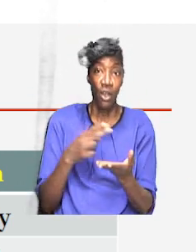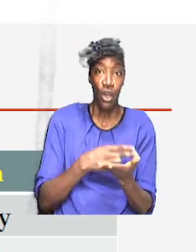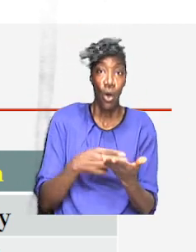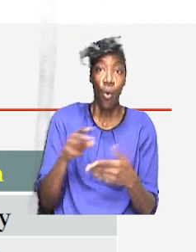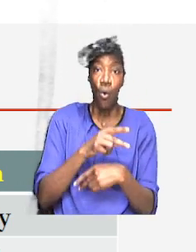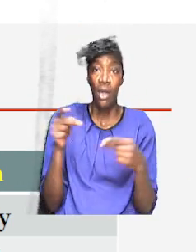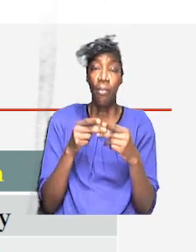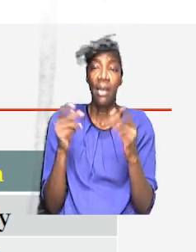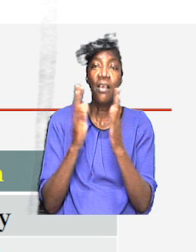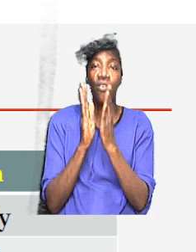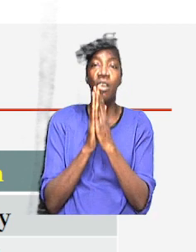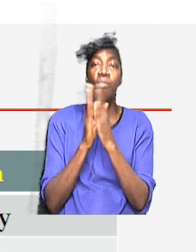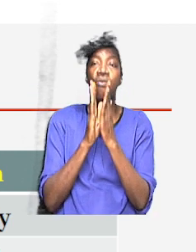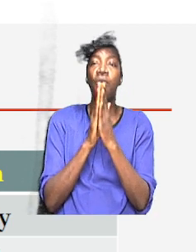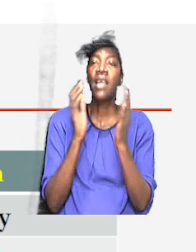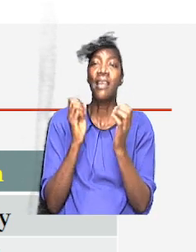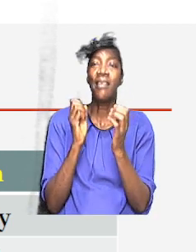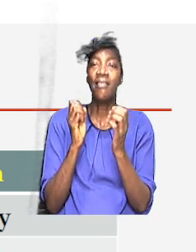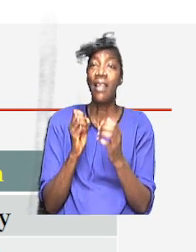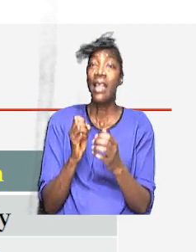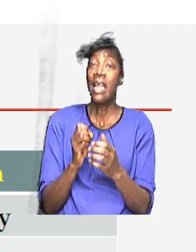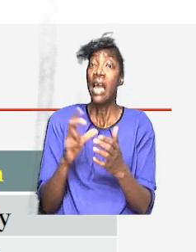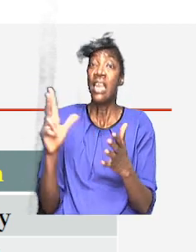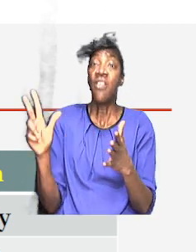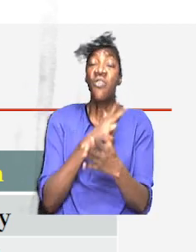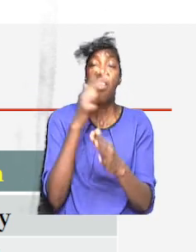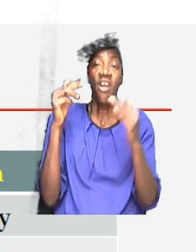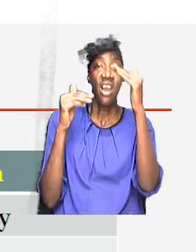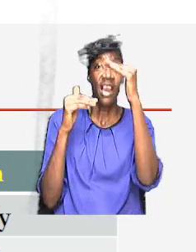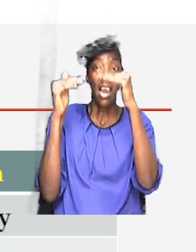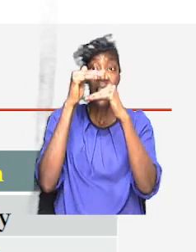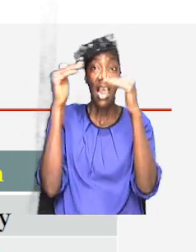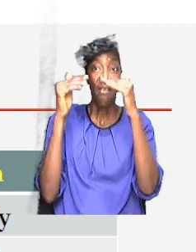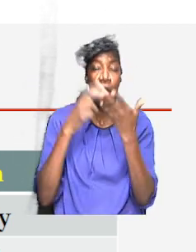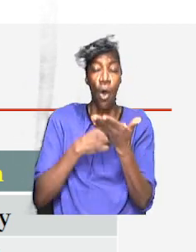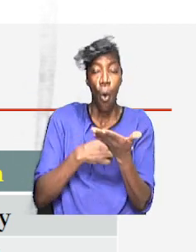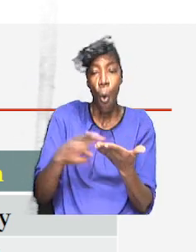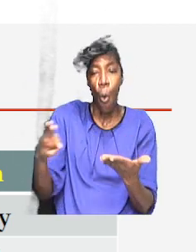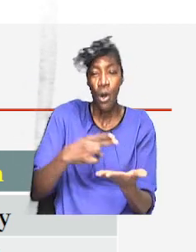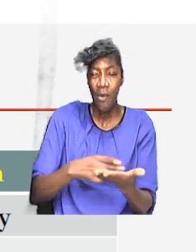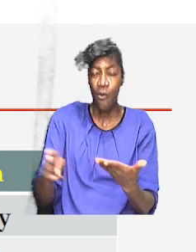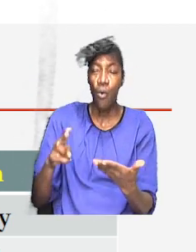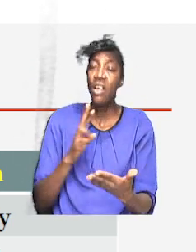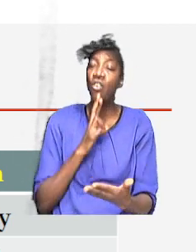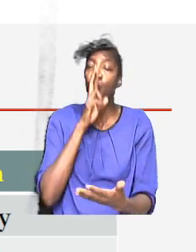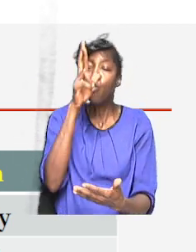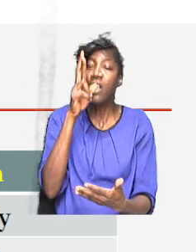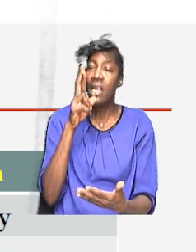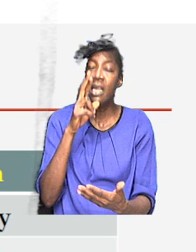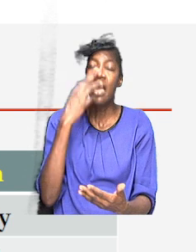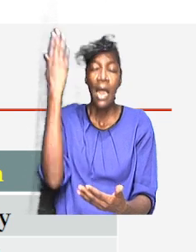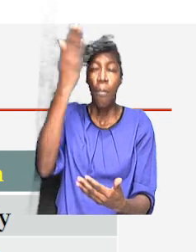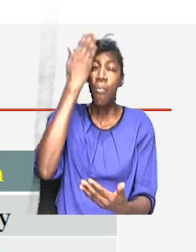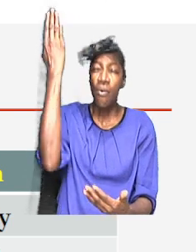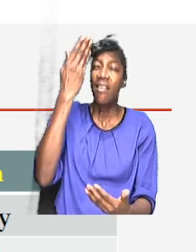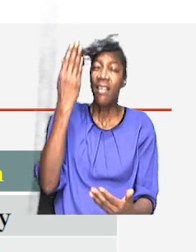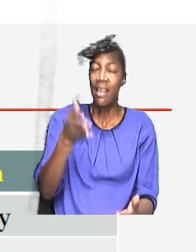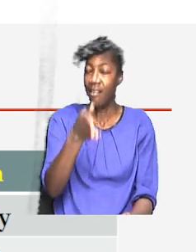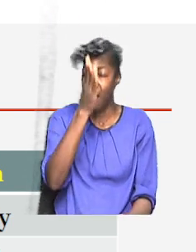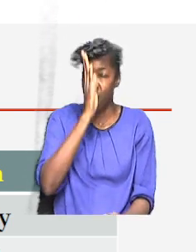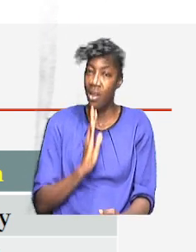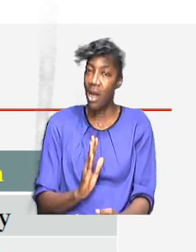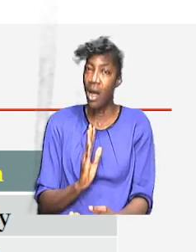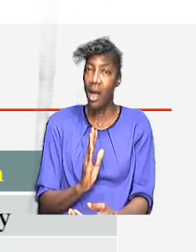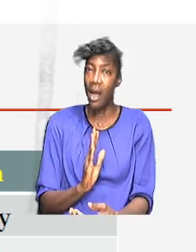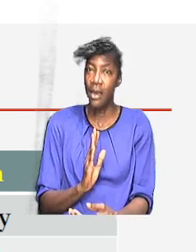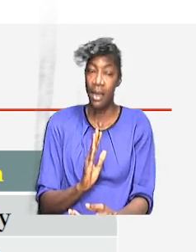with praise. And there's a third level, which is the Holy of Holies, where we get really into the presence of Almighty God. And then,